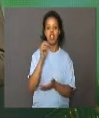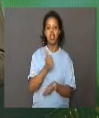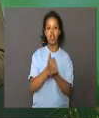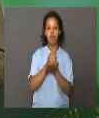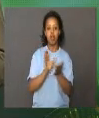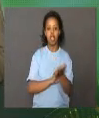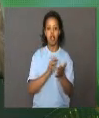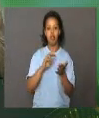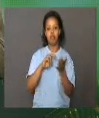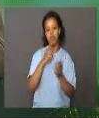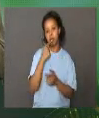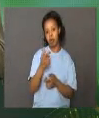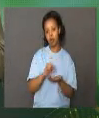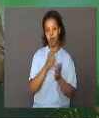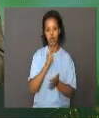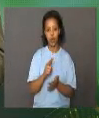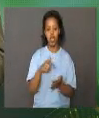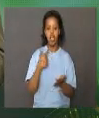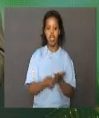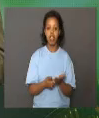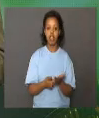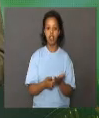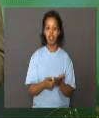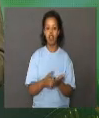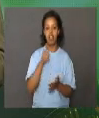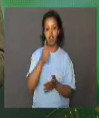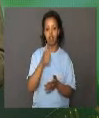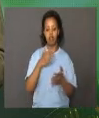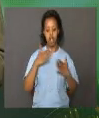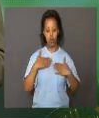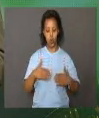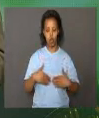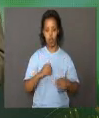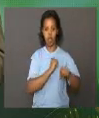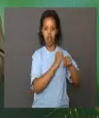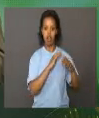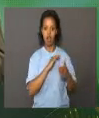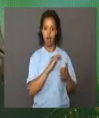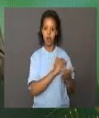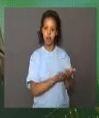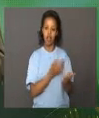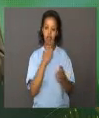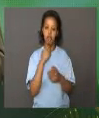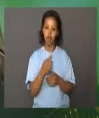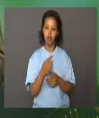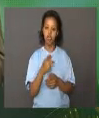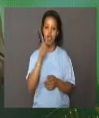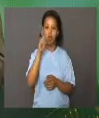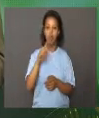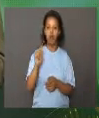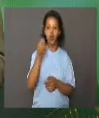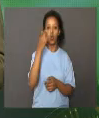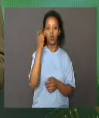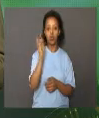cell. The immune system can recognize these cells as pathogens